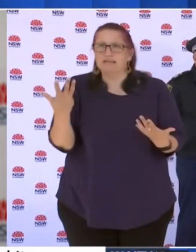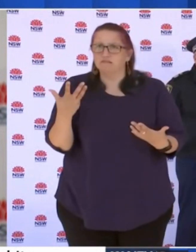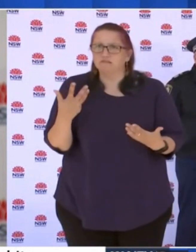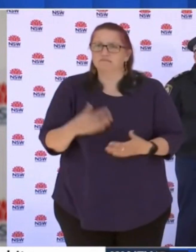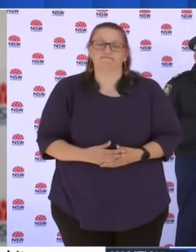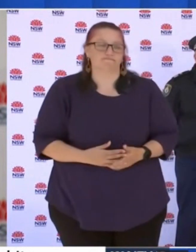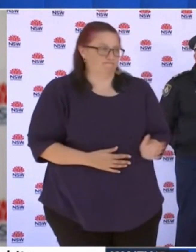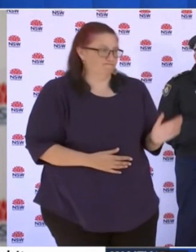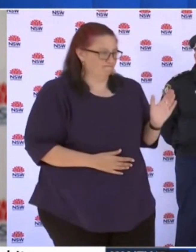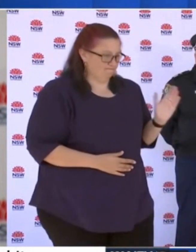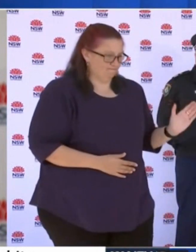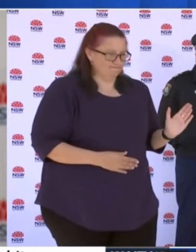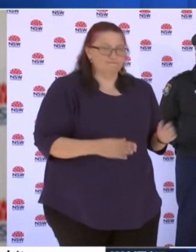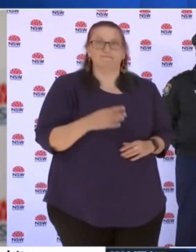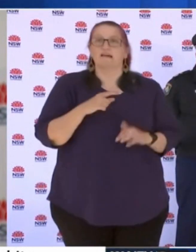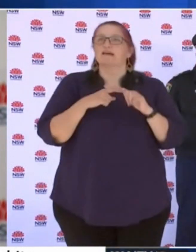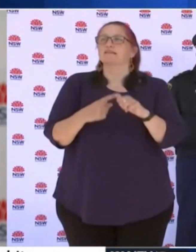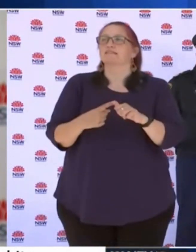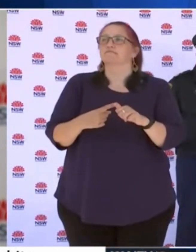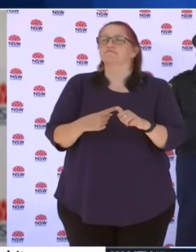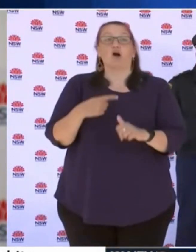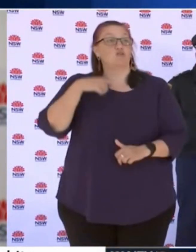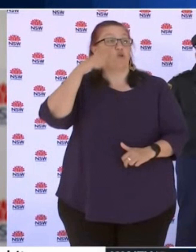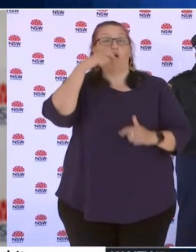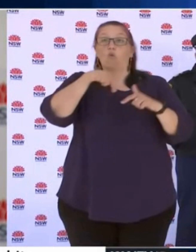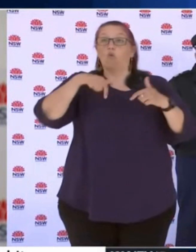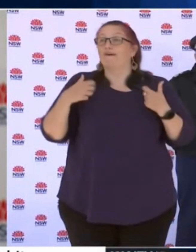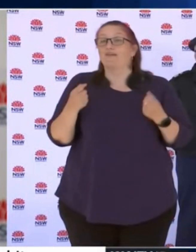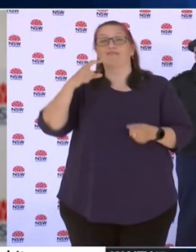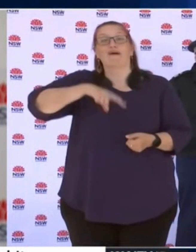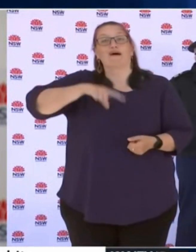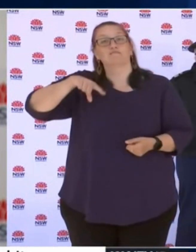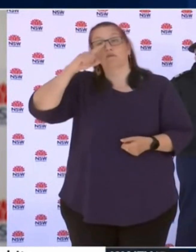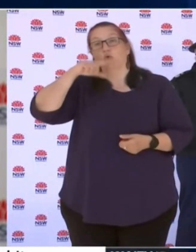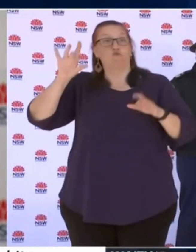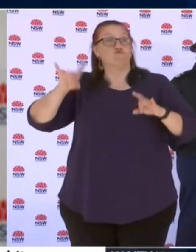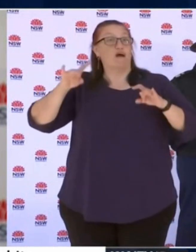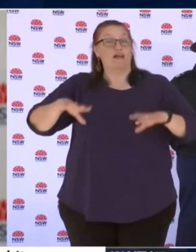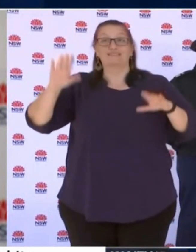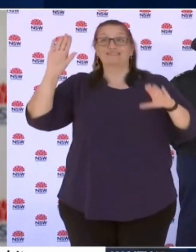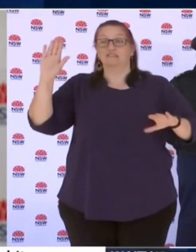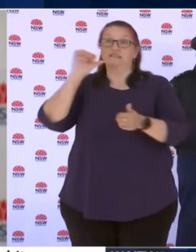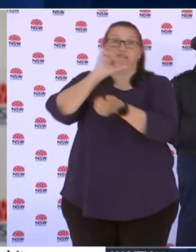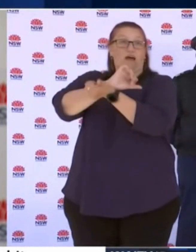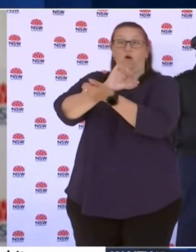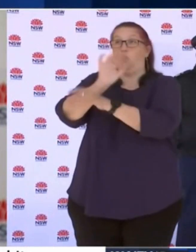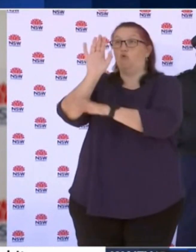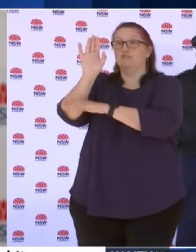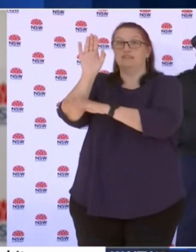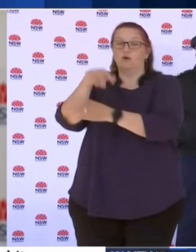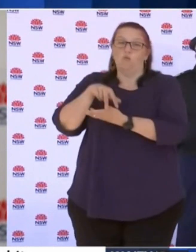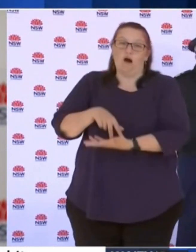of Australians who have to wait longer to come home. Secondly, and I express this view, I've expressed it